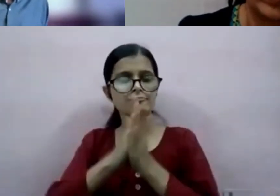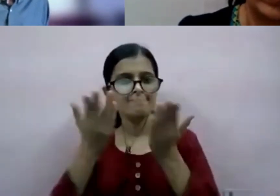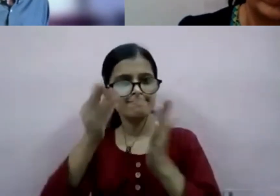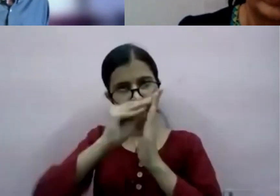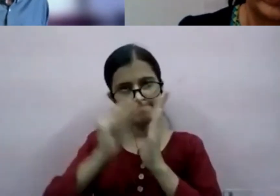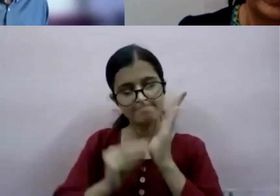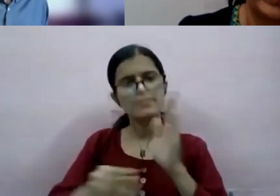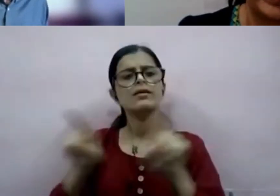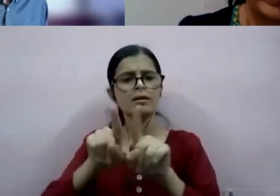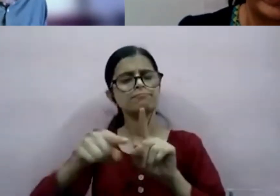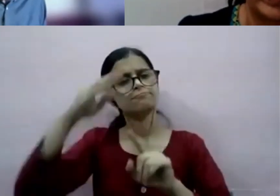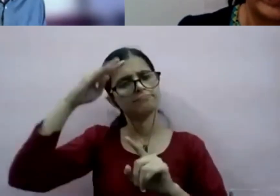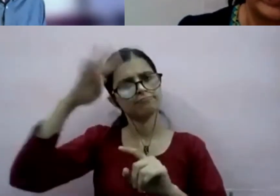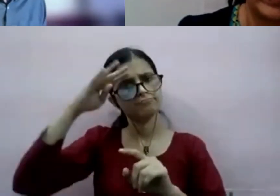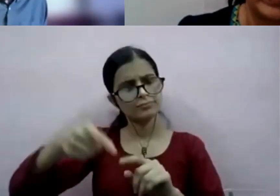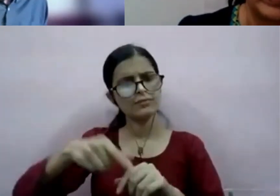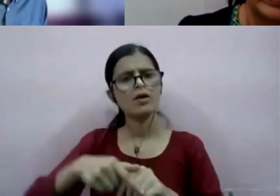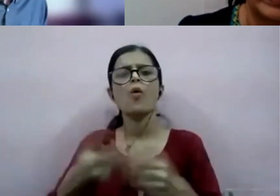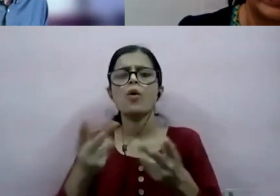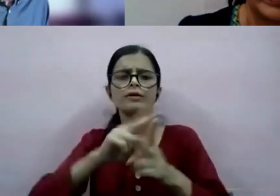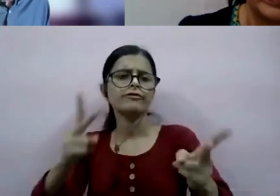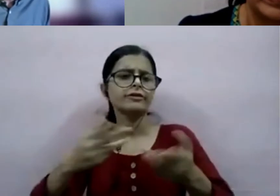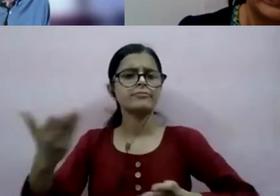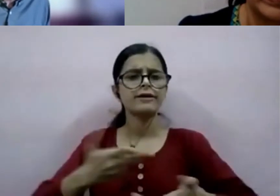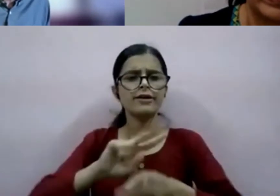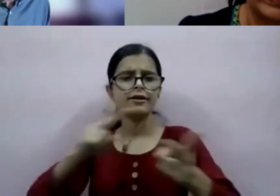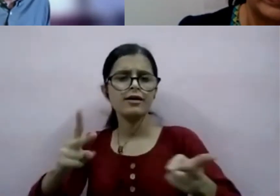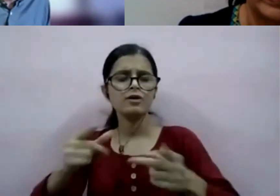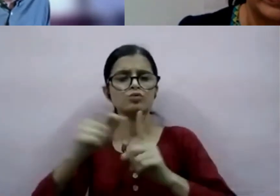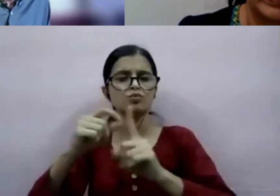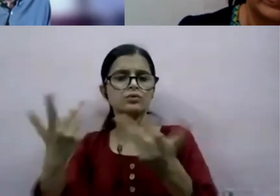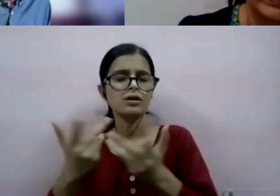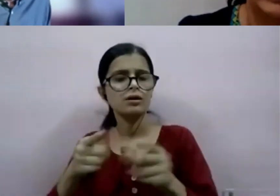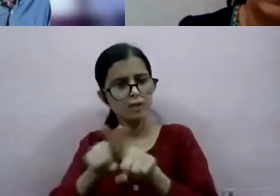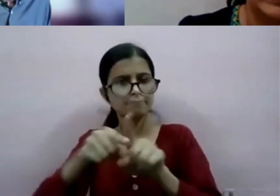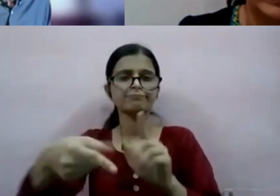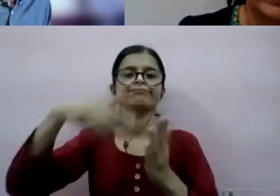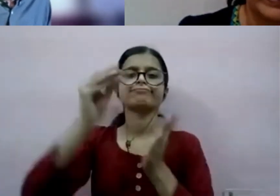and the practices and the cultures that exclude people at the same time.